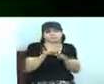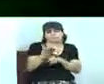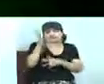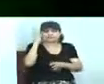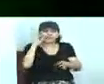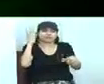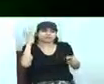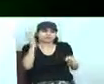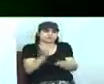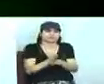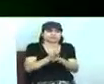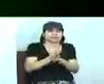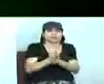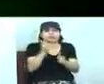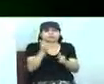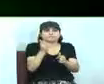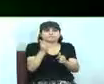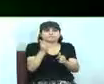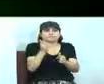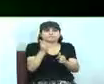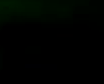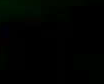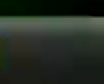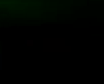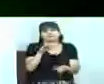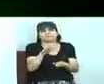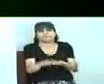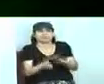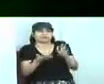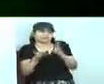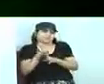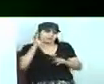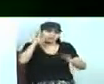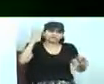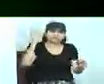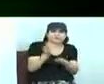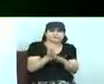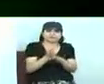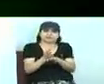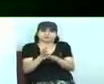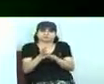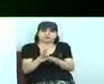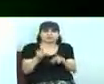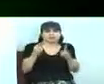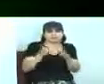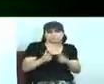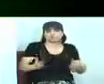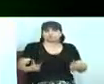By faith.